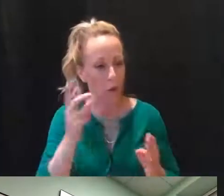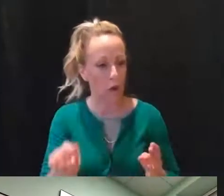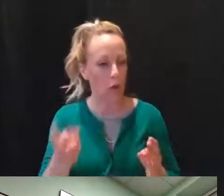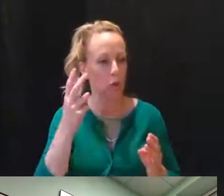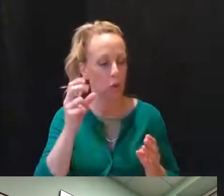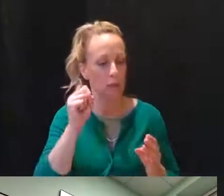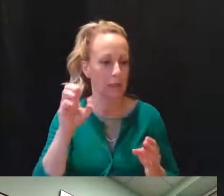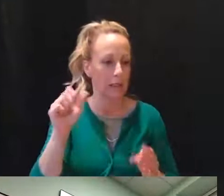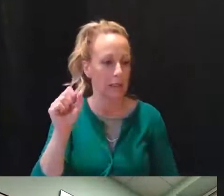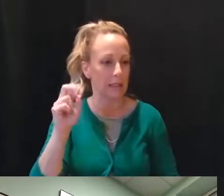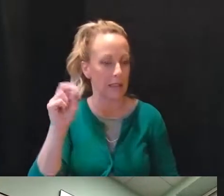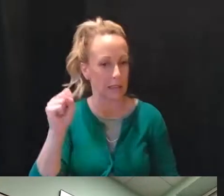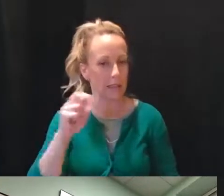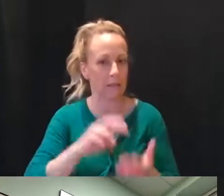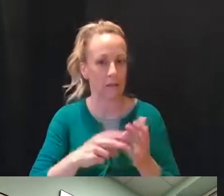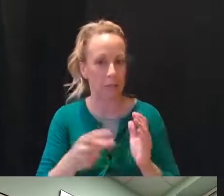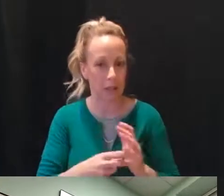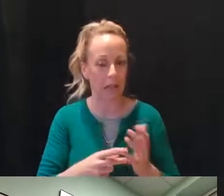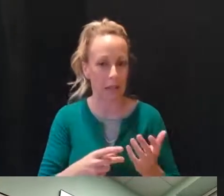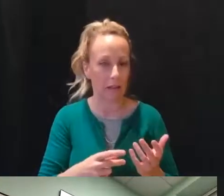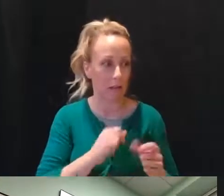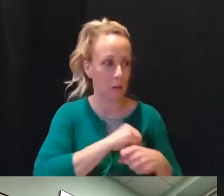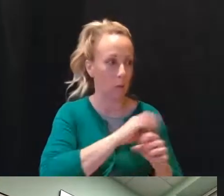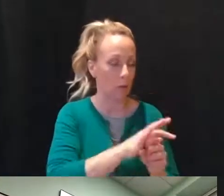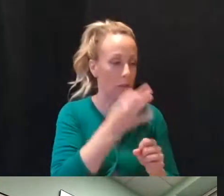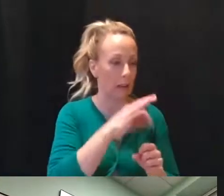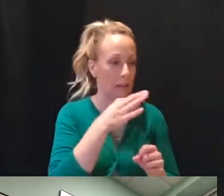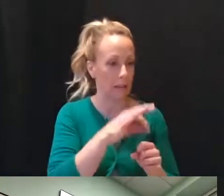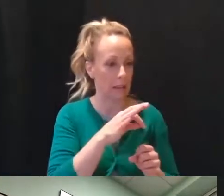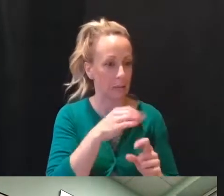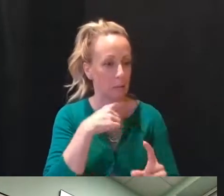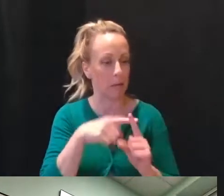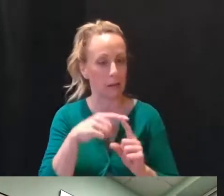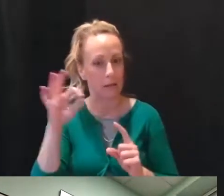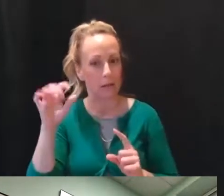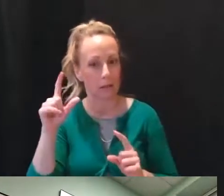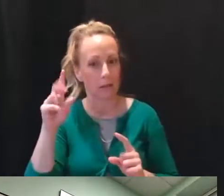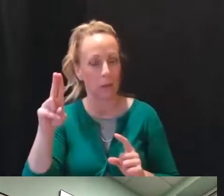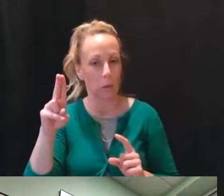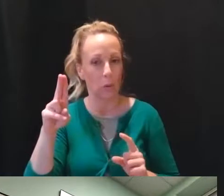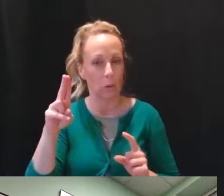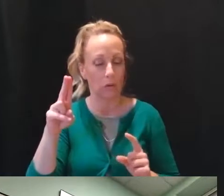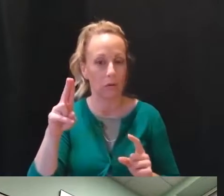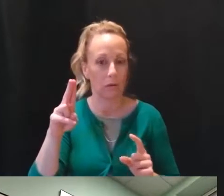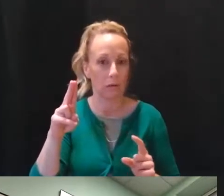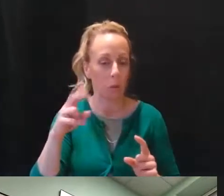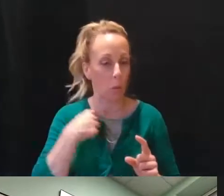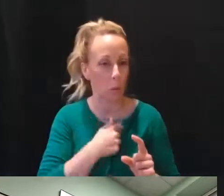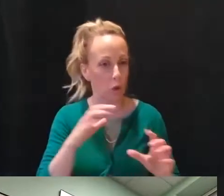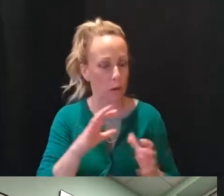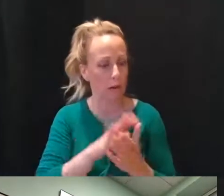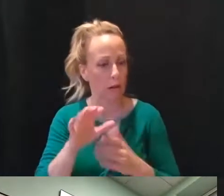we going to get overwhelmed from both COVID-19 and flu? And we have done a nice job since March. So I'm hoping that